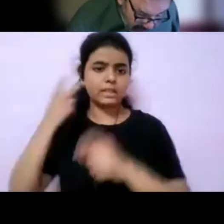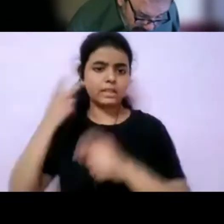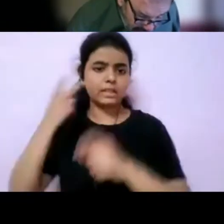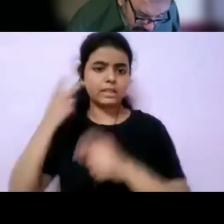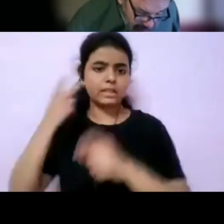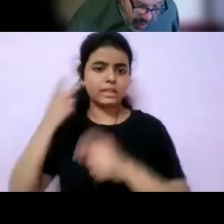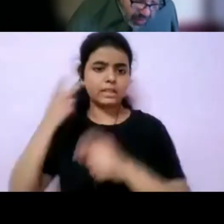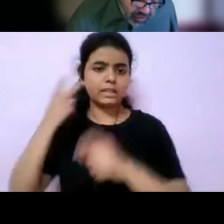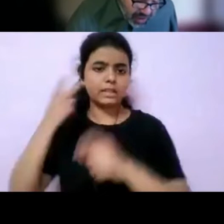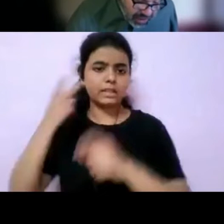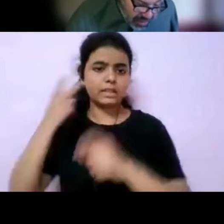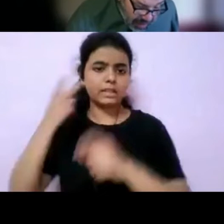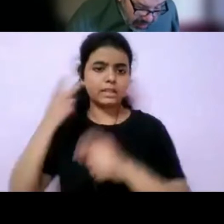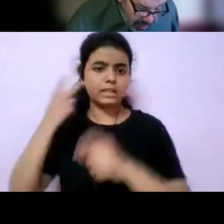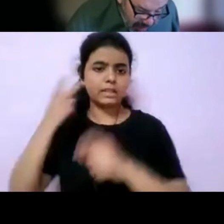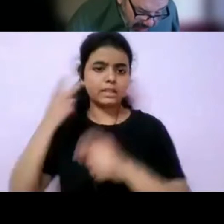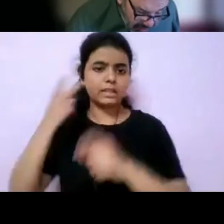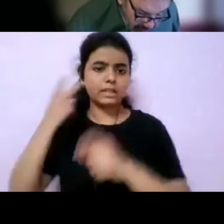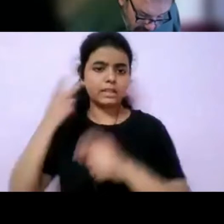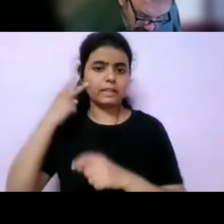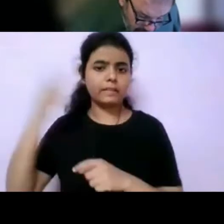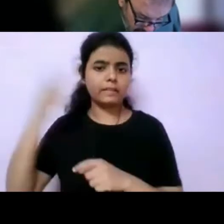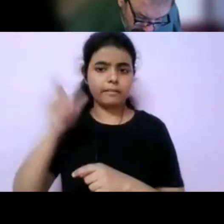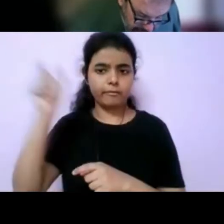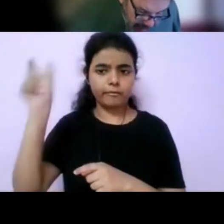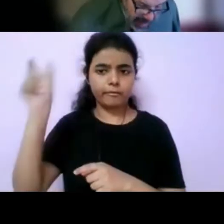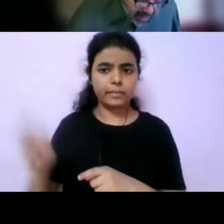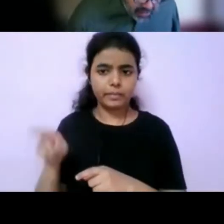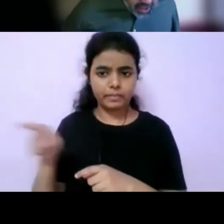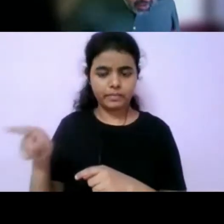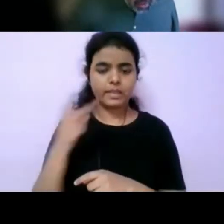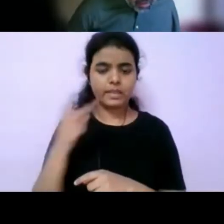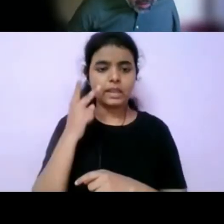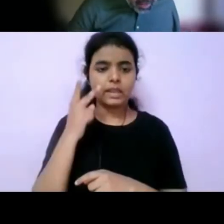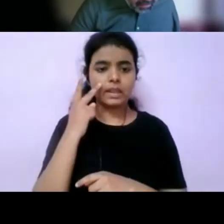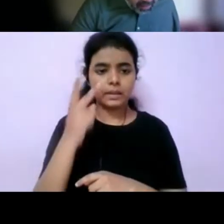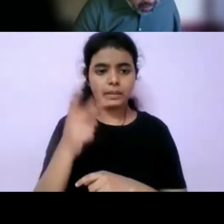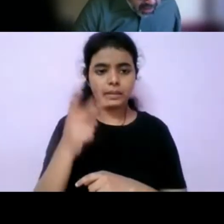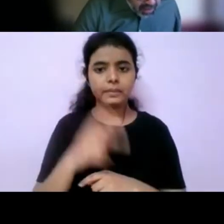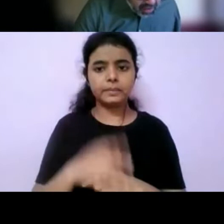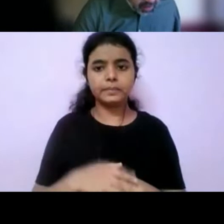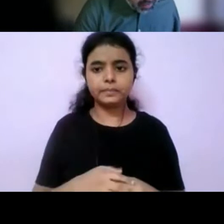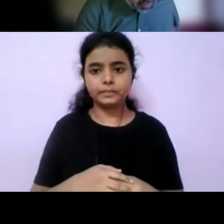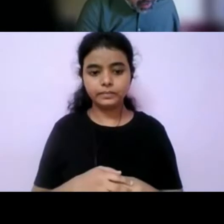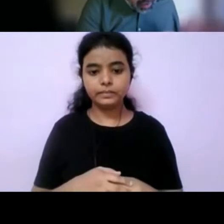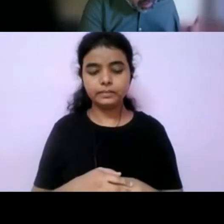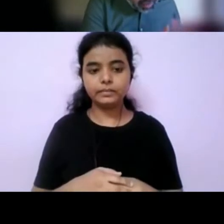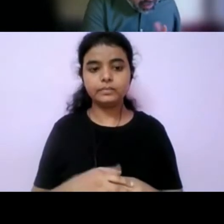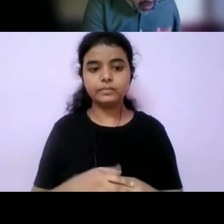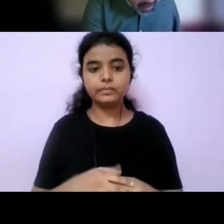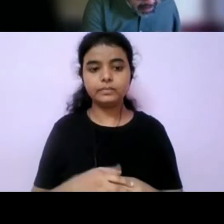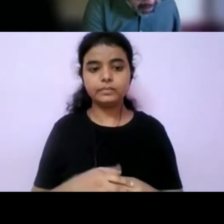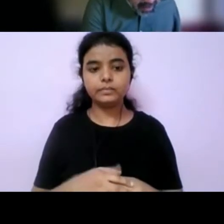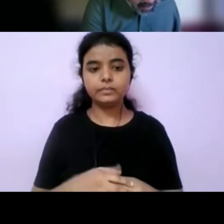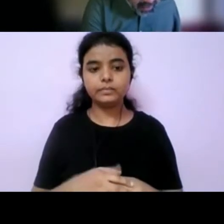has developed what she describes as a relational social model. She talks about involving the incorporation of what she